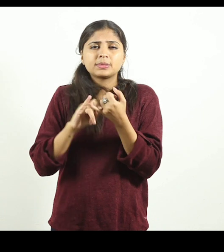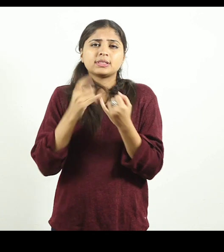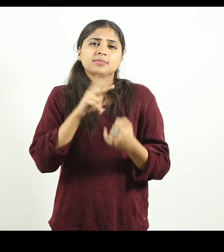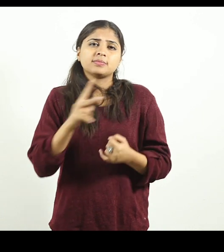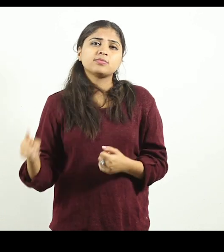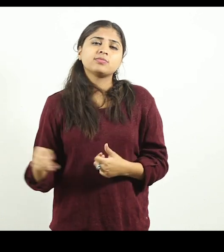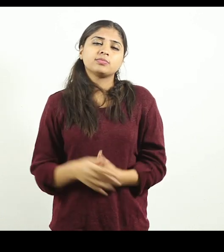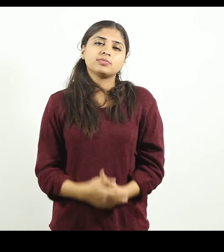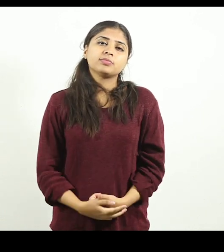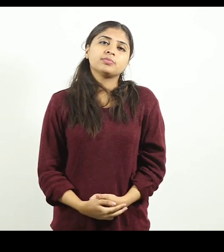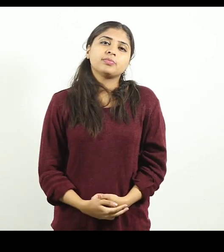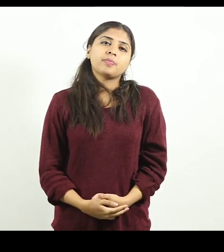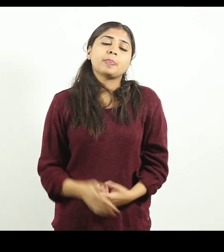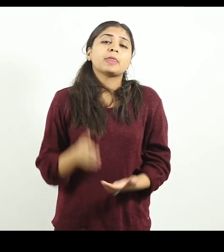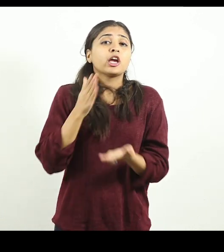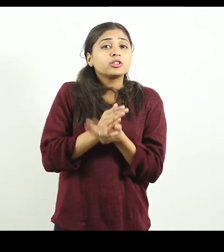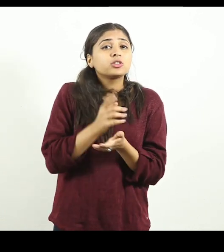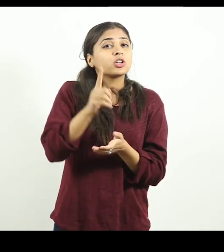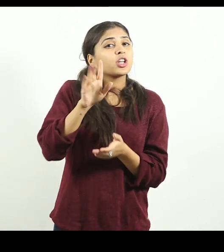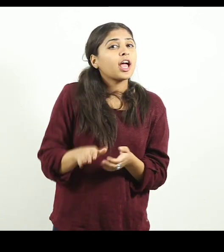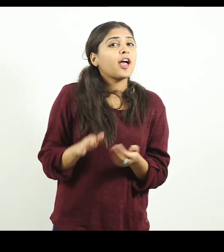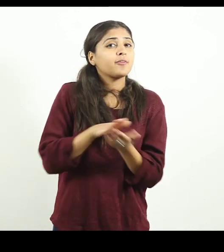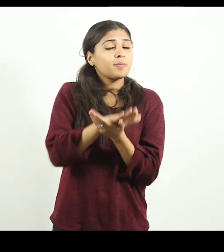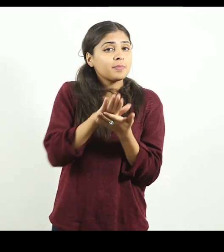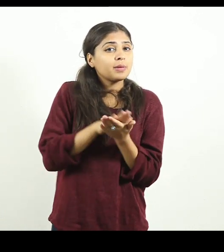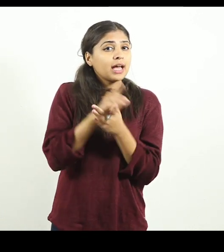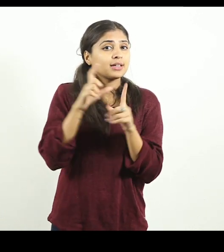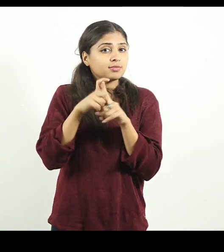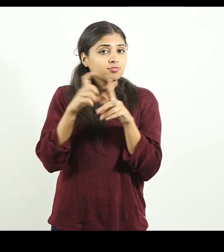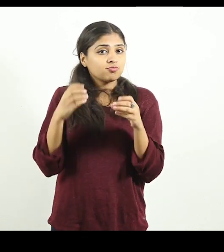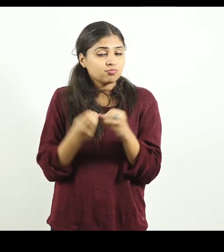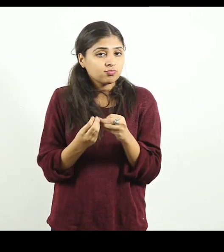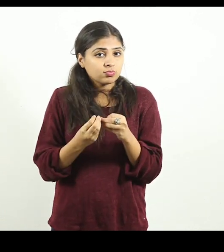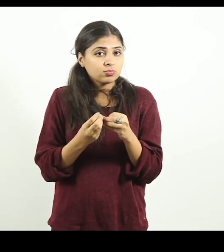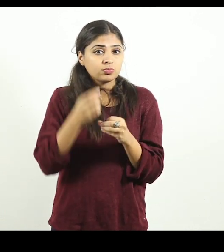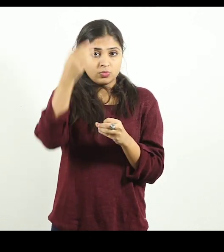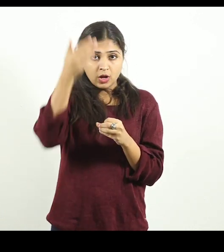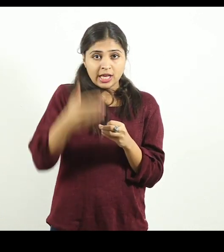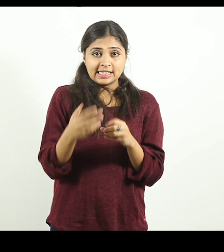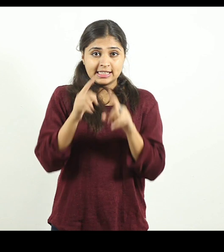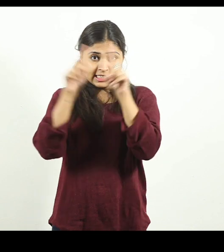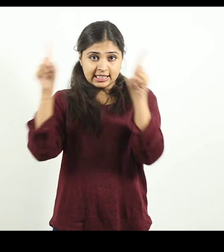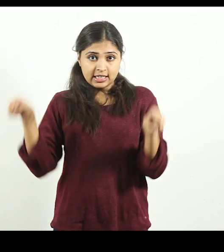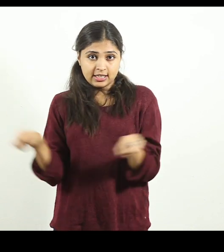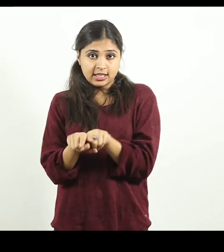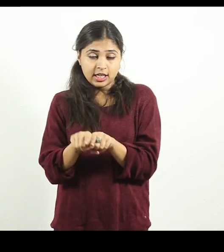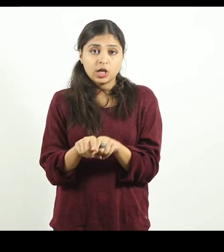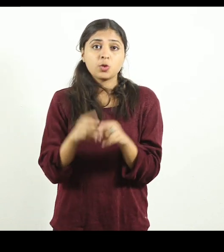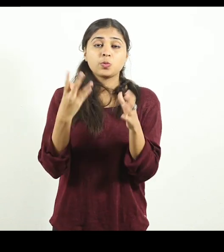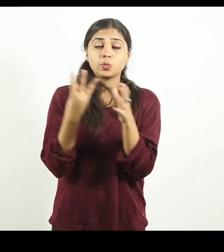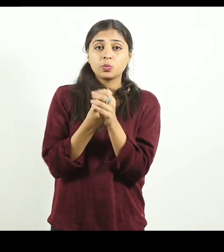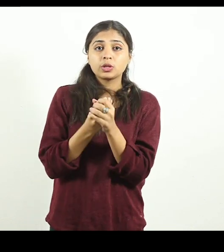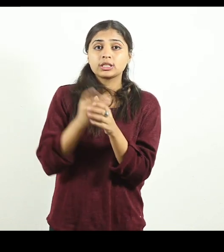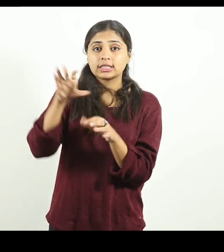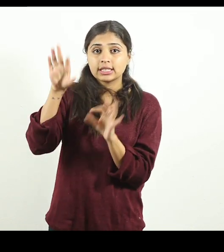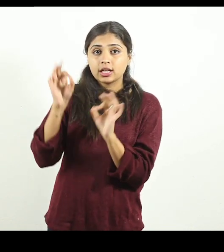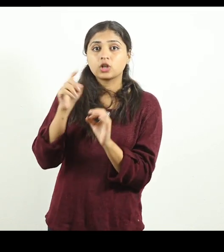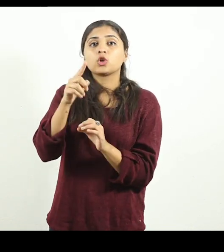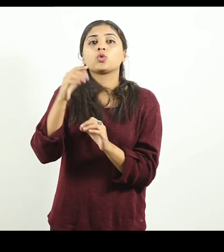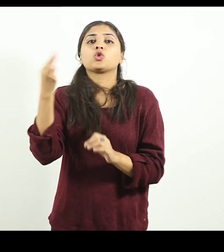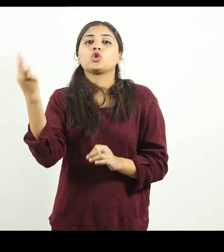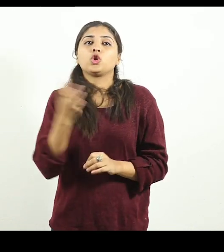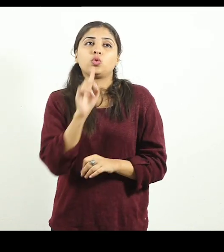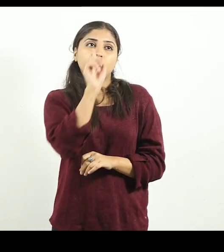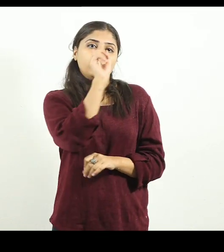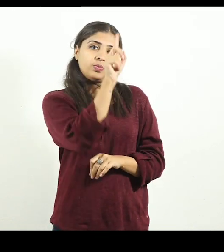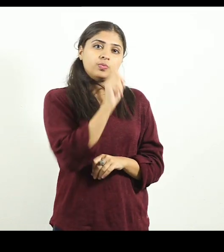etc. Ensuring you have your blank database open and you are on the following screen. With the Tables tab